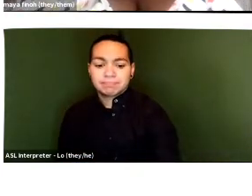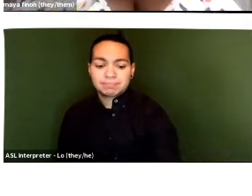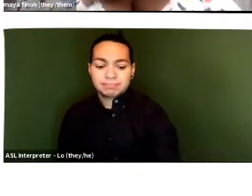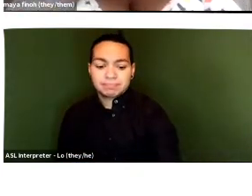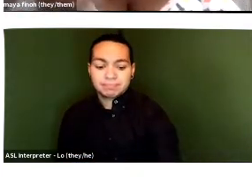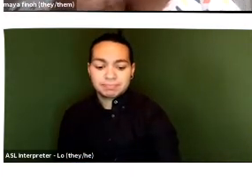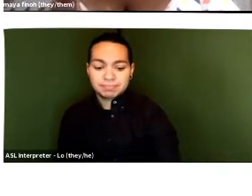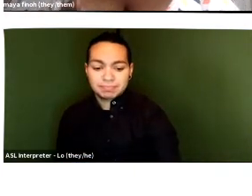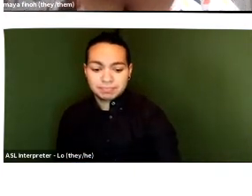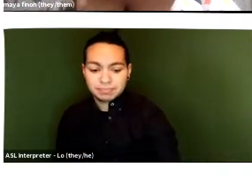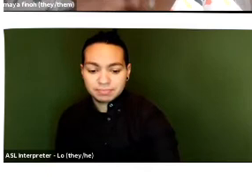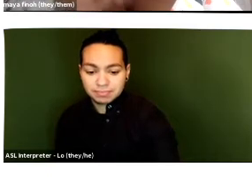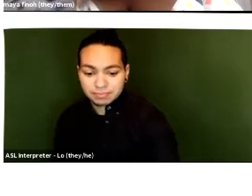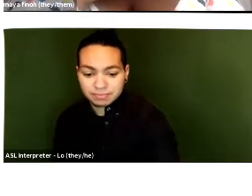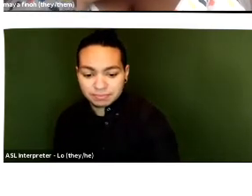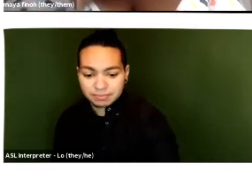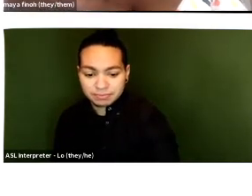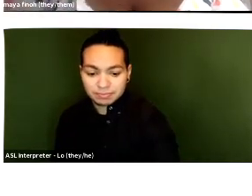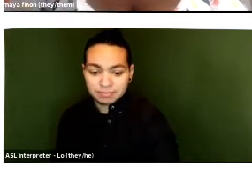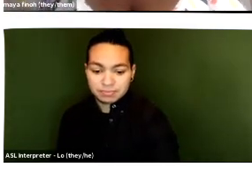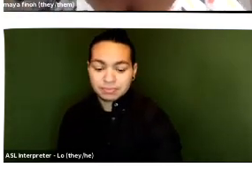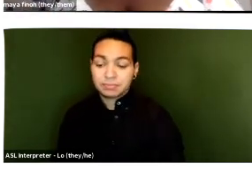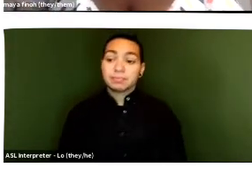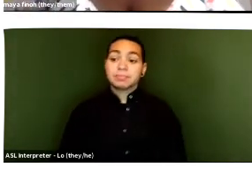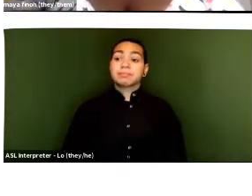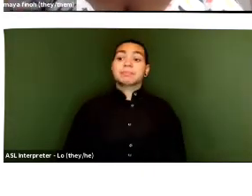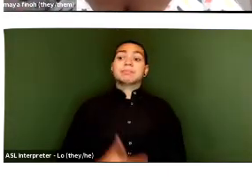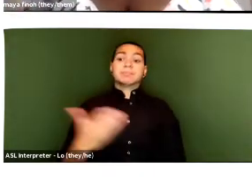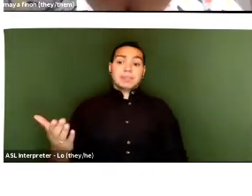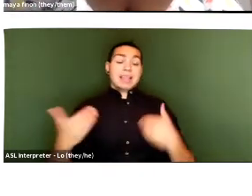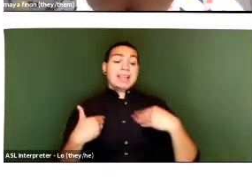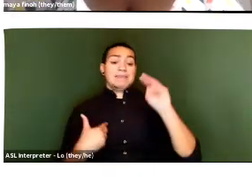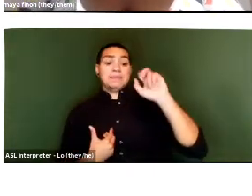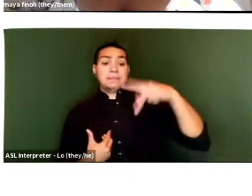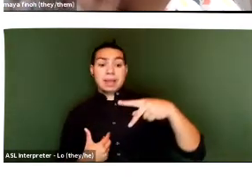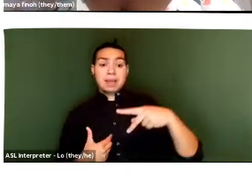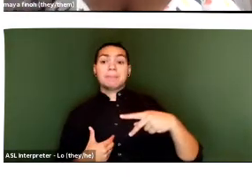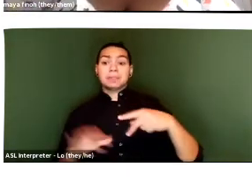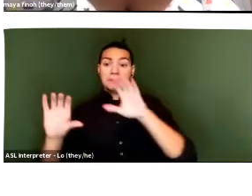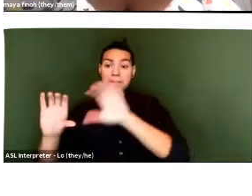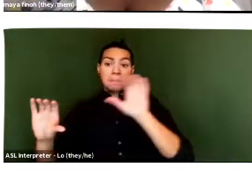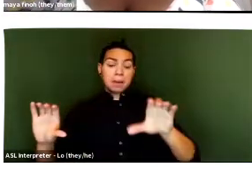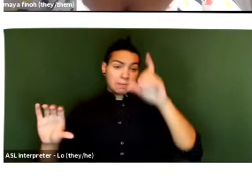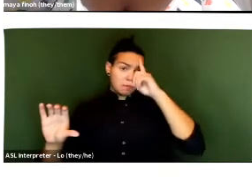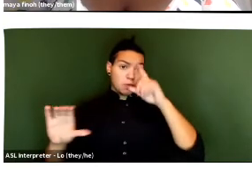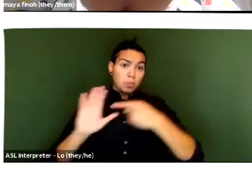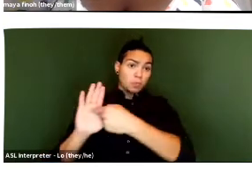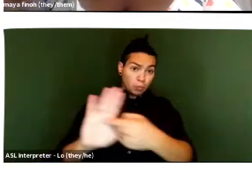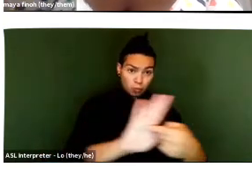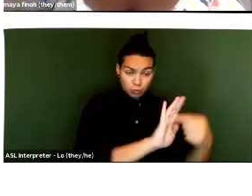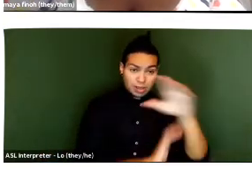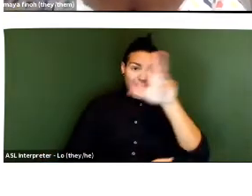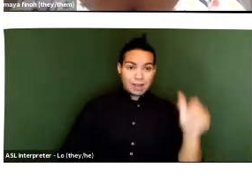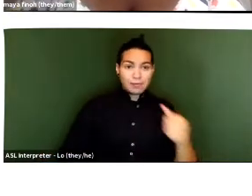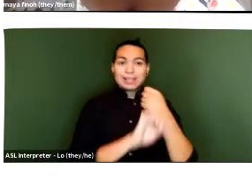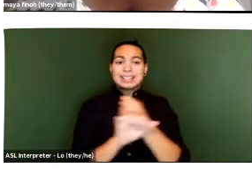So I have these maps of the African slave trade, or the slave trade of Africans rather, just to illustrate the